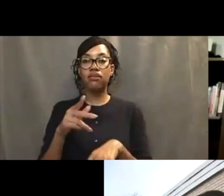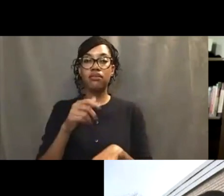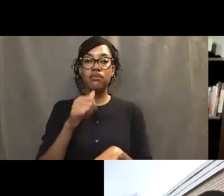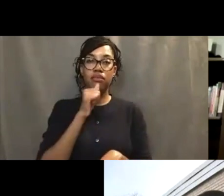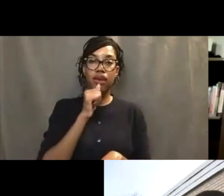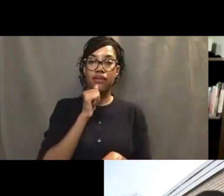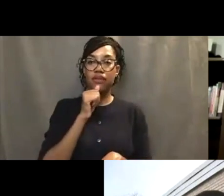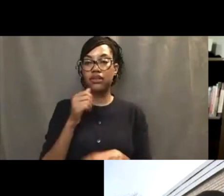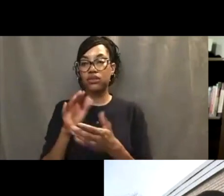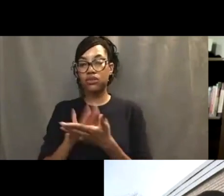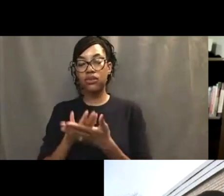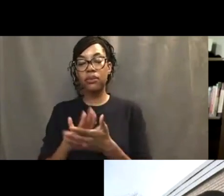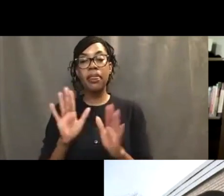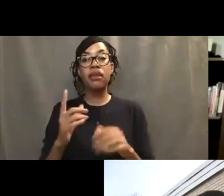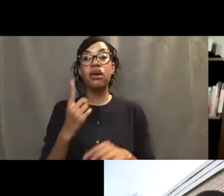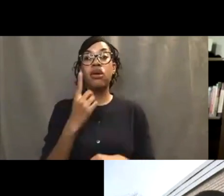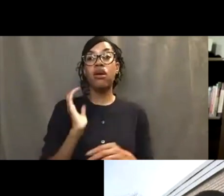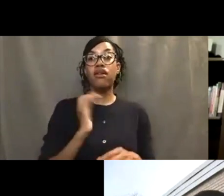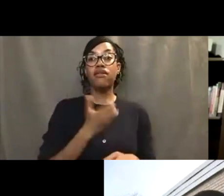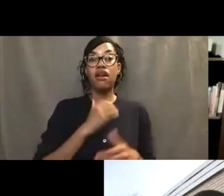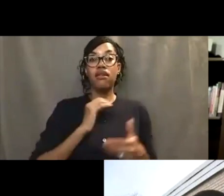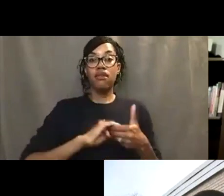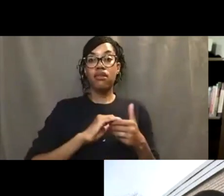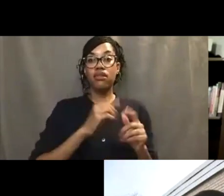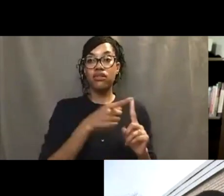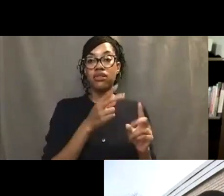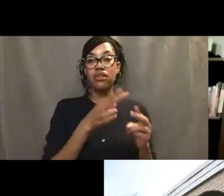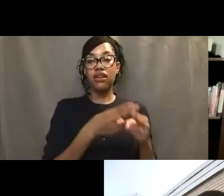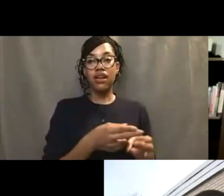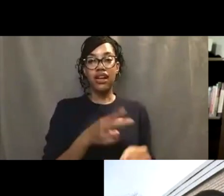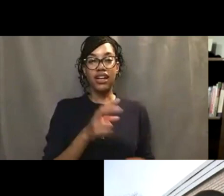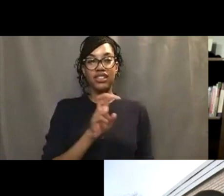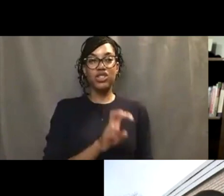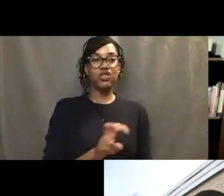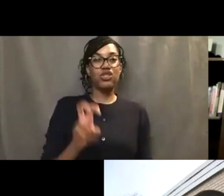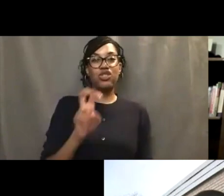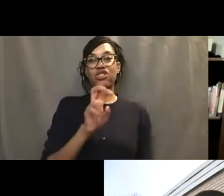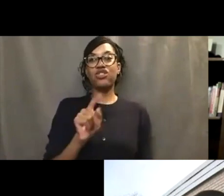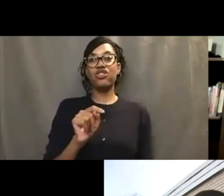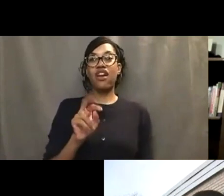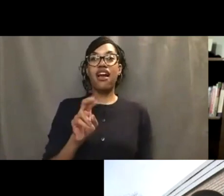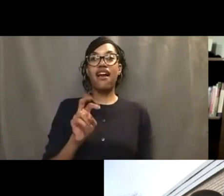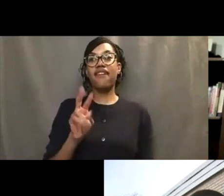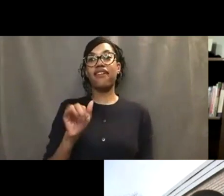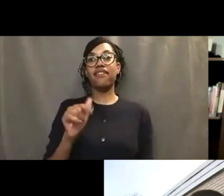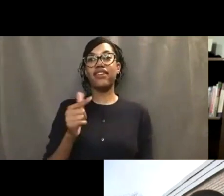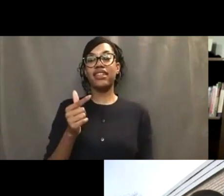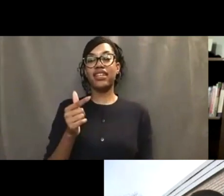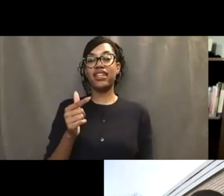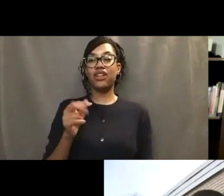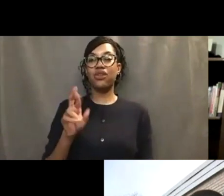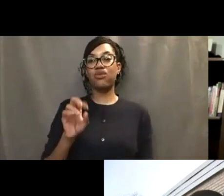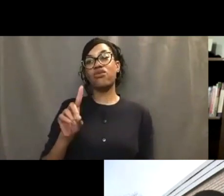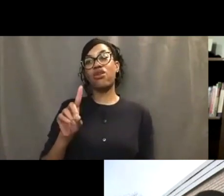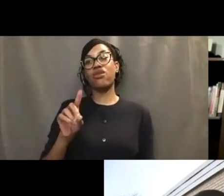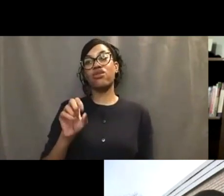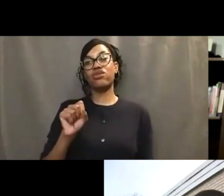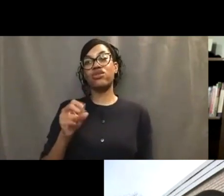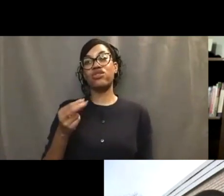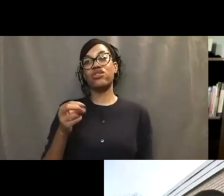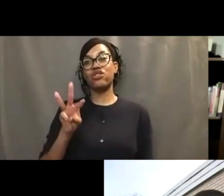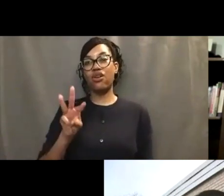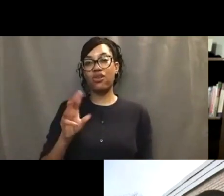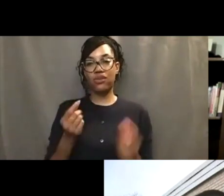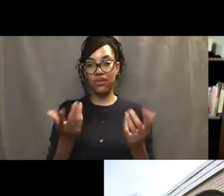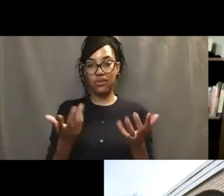of our partners, actually, we call it the Traveling Road Show, where we just set up community meetings and we invite people in, be